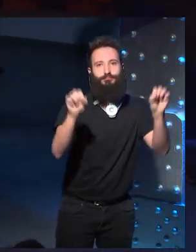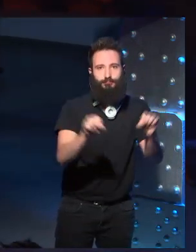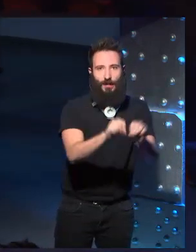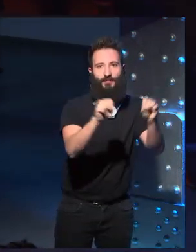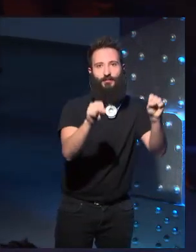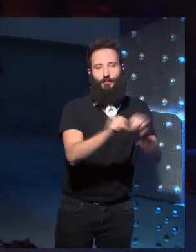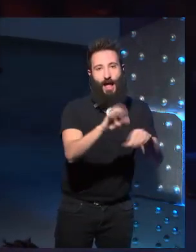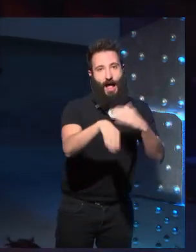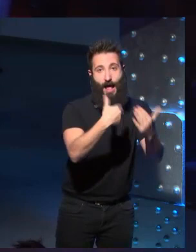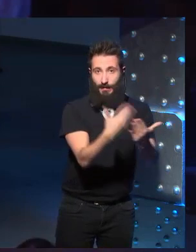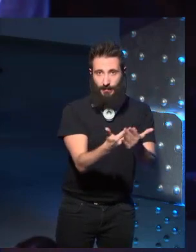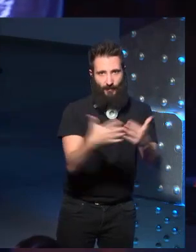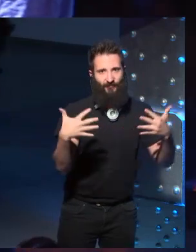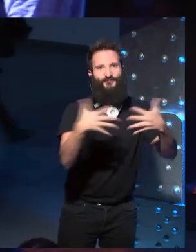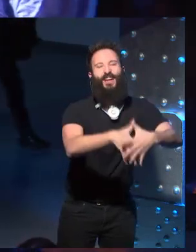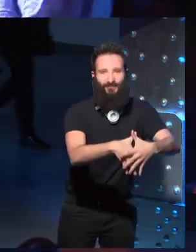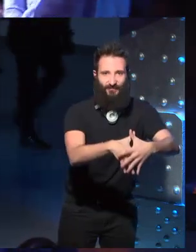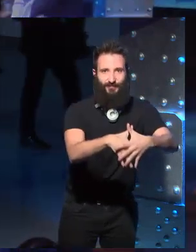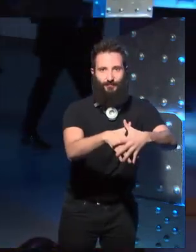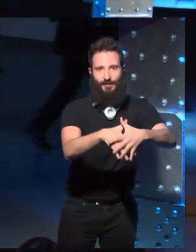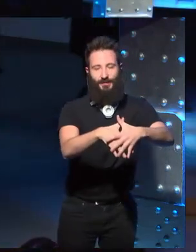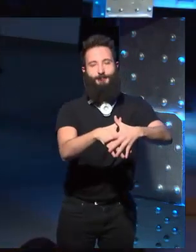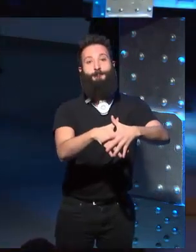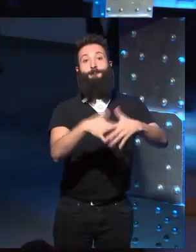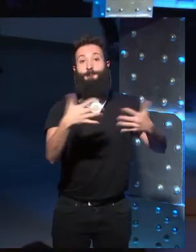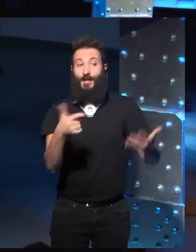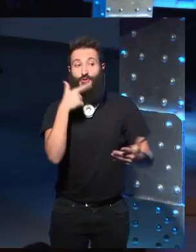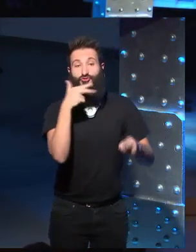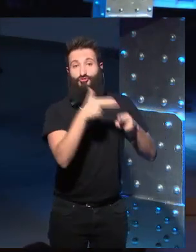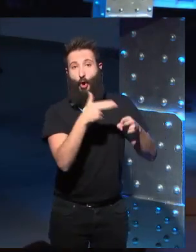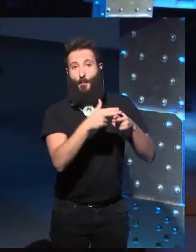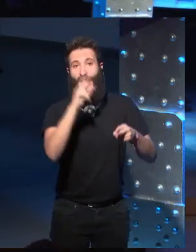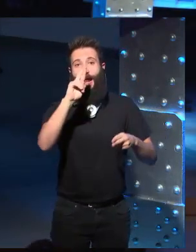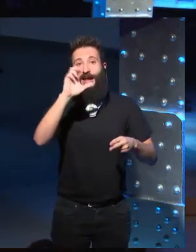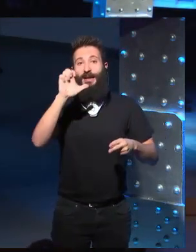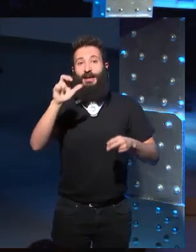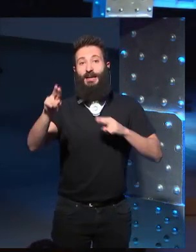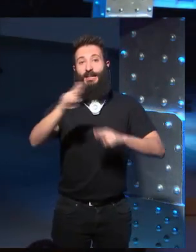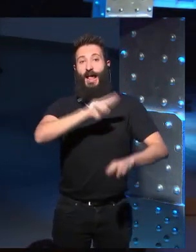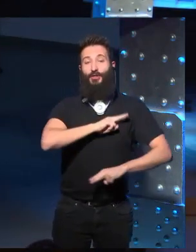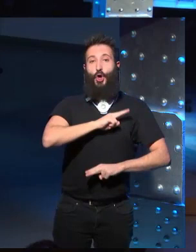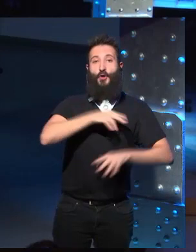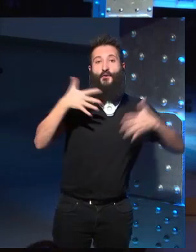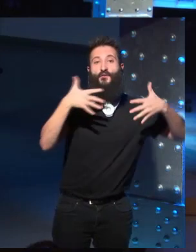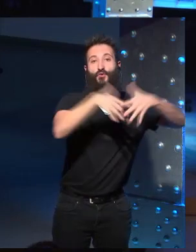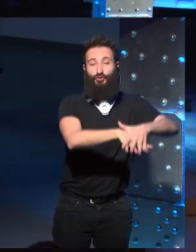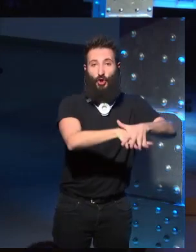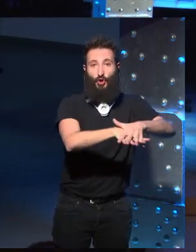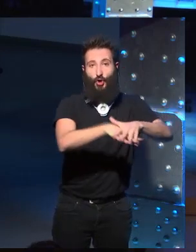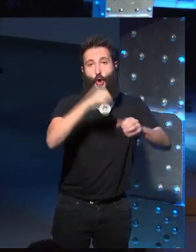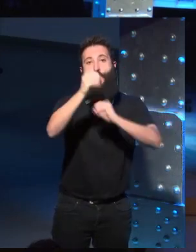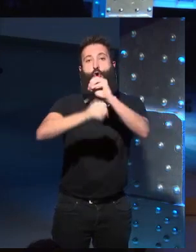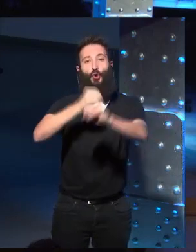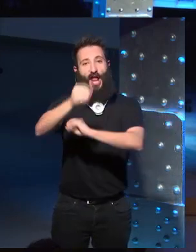to another. This is called a thermonuclear fusion reaction. And this reaction has a strange